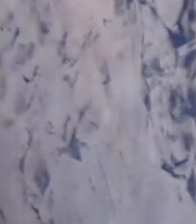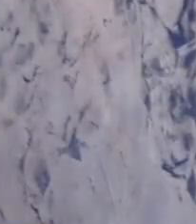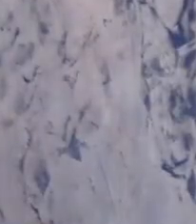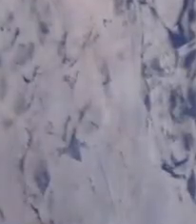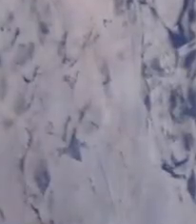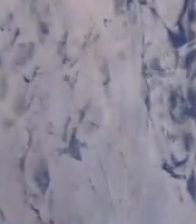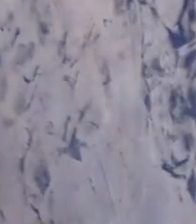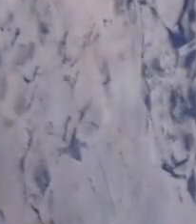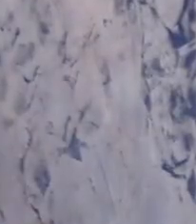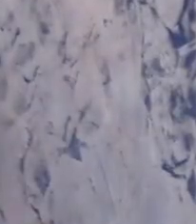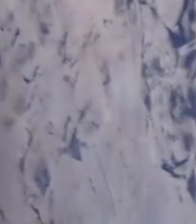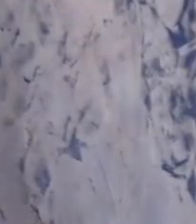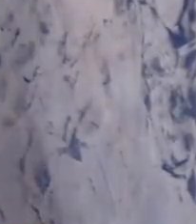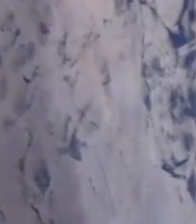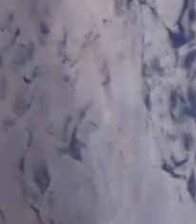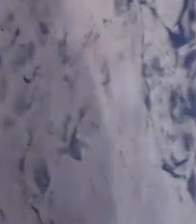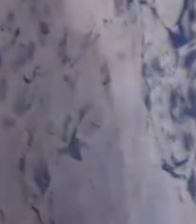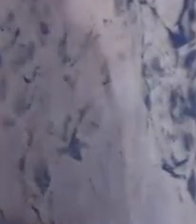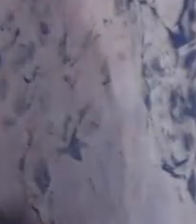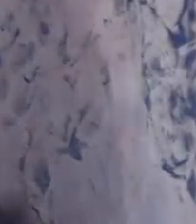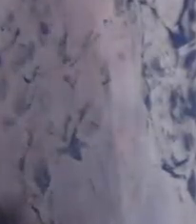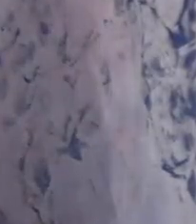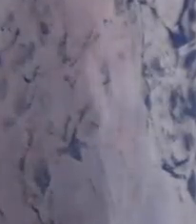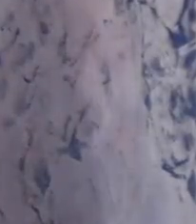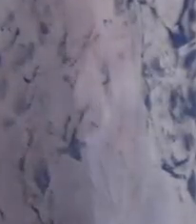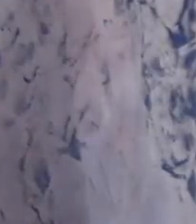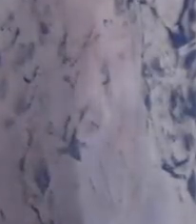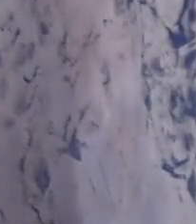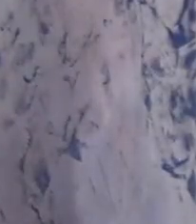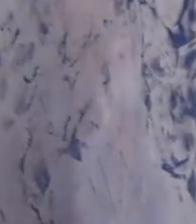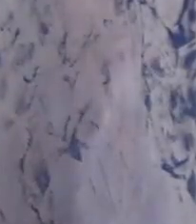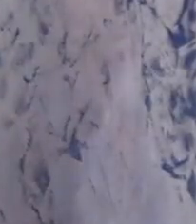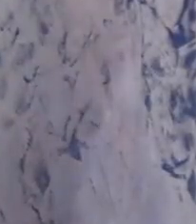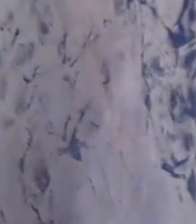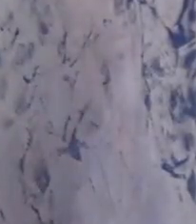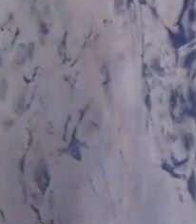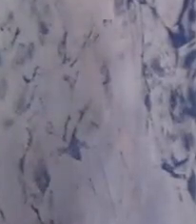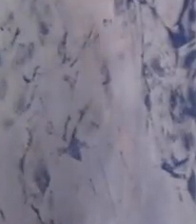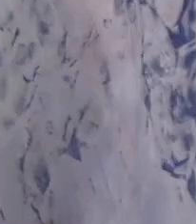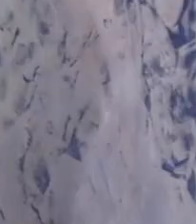the creatives. We saw a lot of innovations, and we ended up with a town.